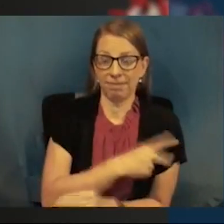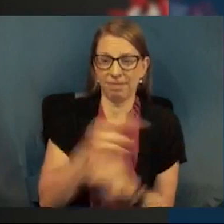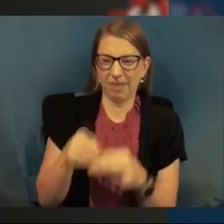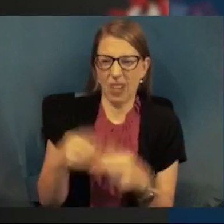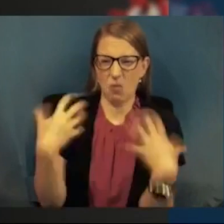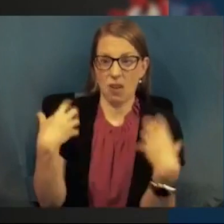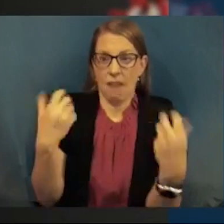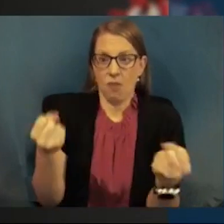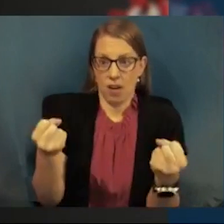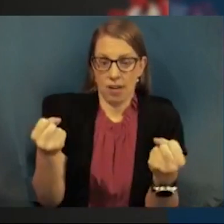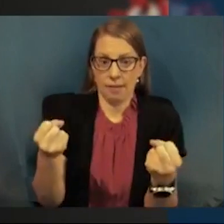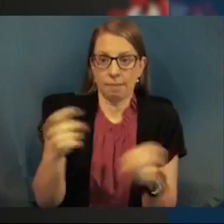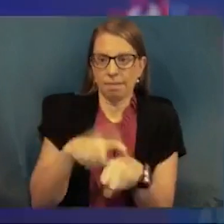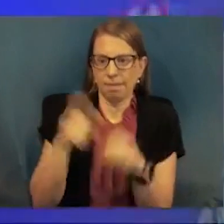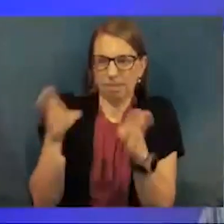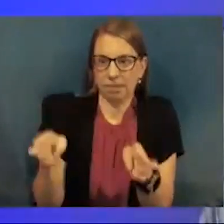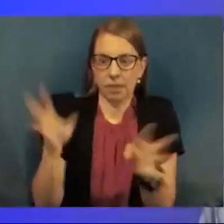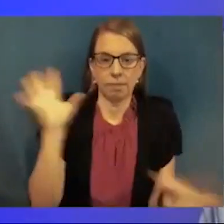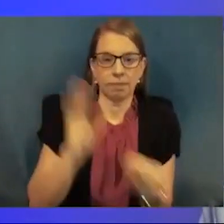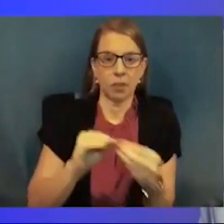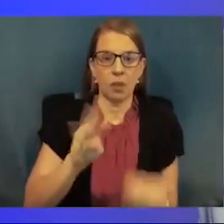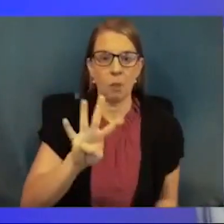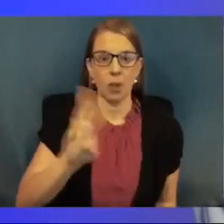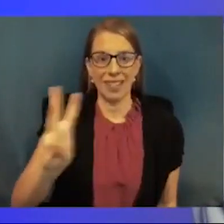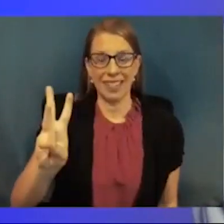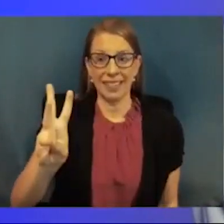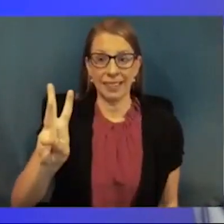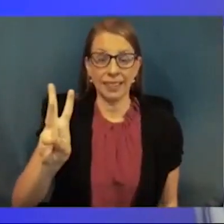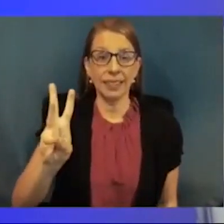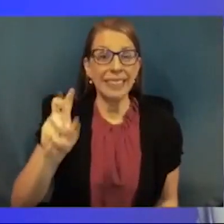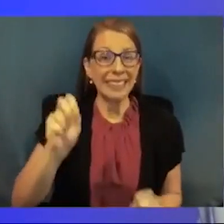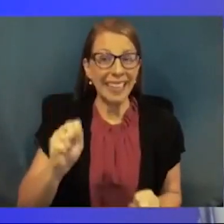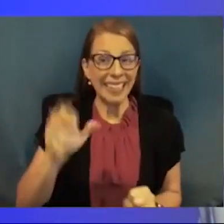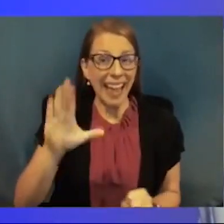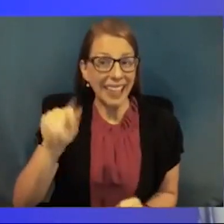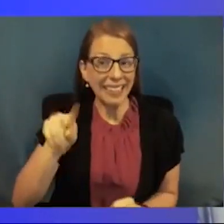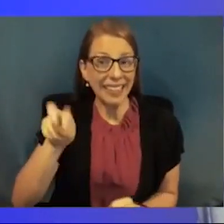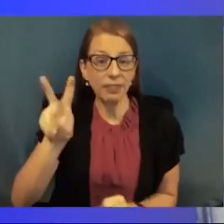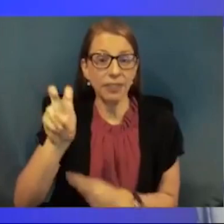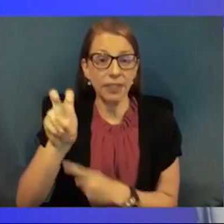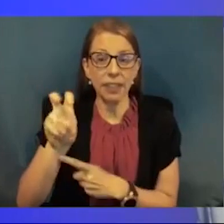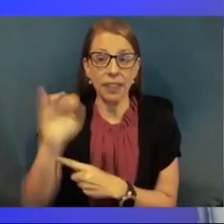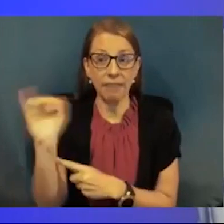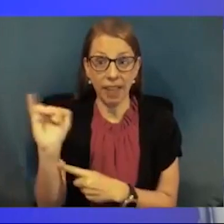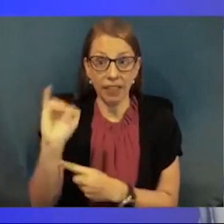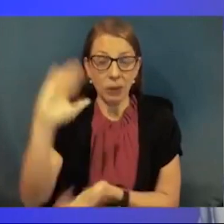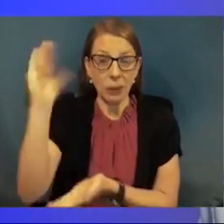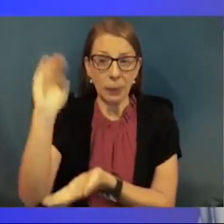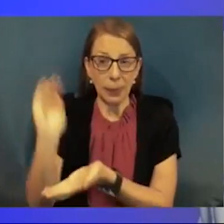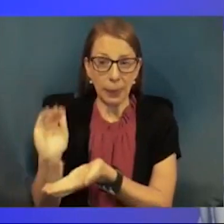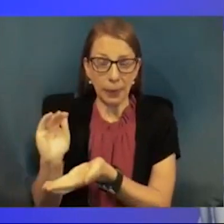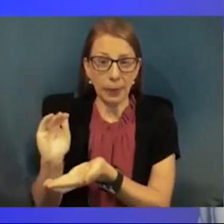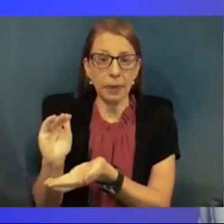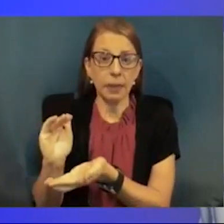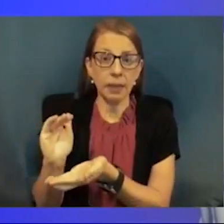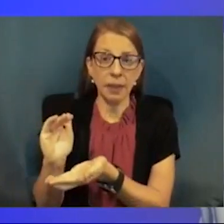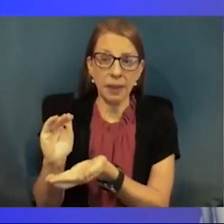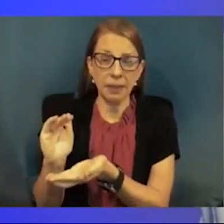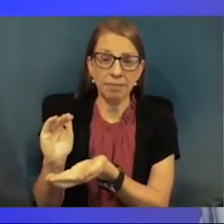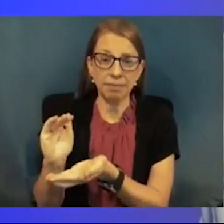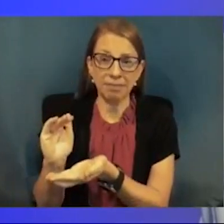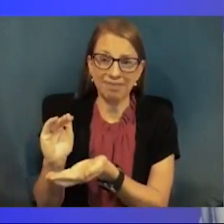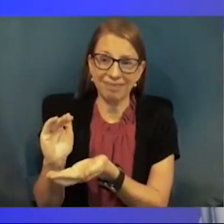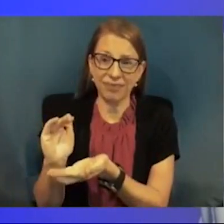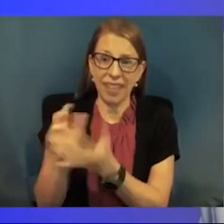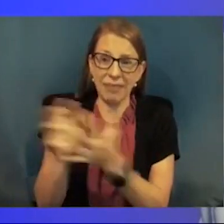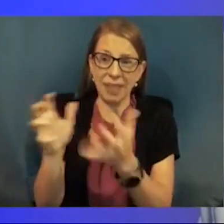is 46. But overall, if we can get the active infections, down as low as possible, I think we are